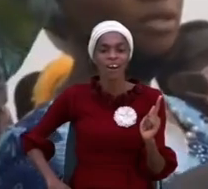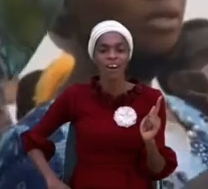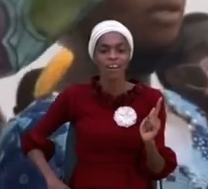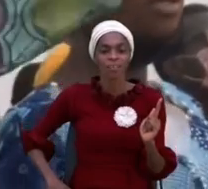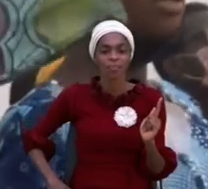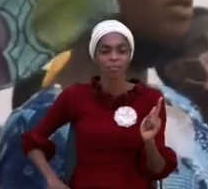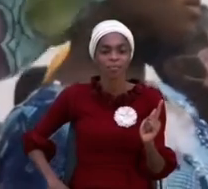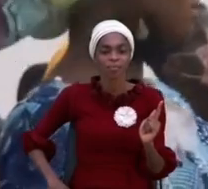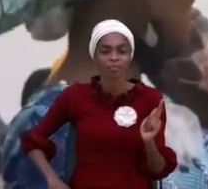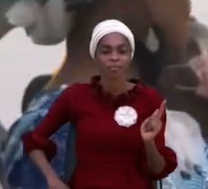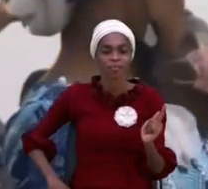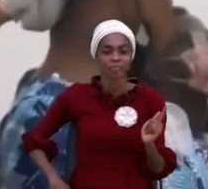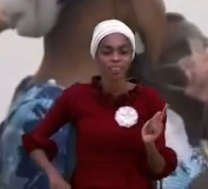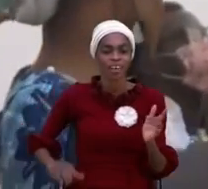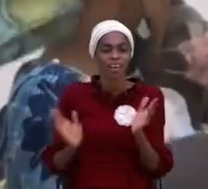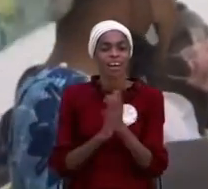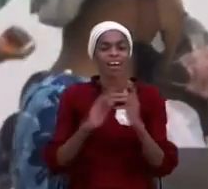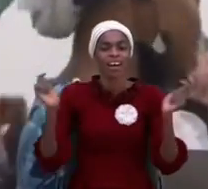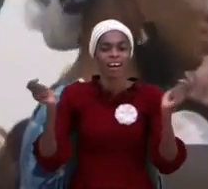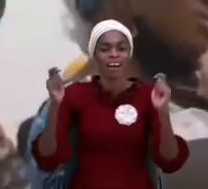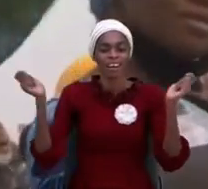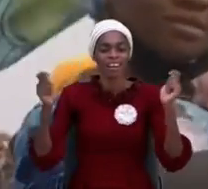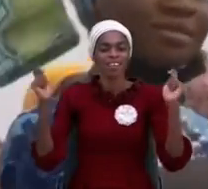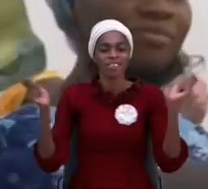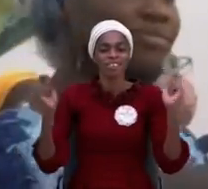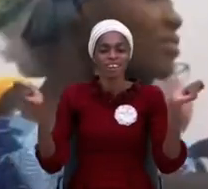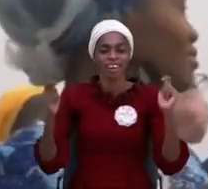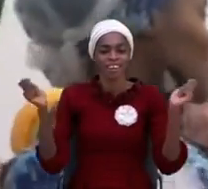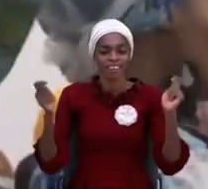Lord. Hallelujah.